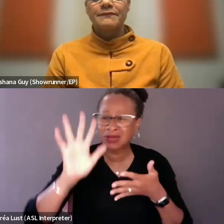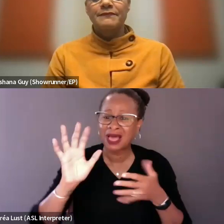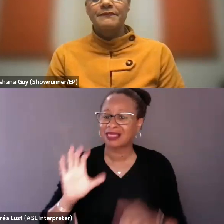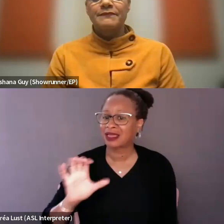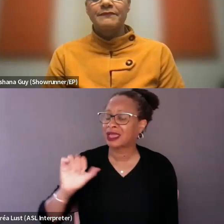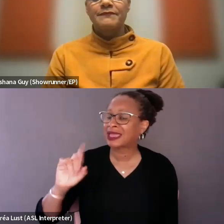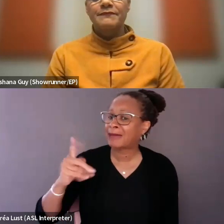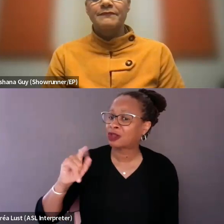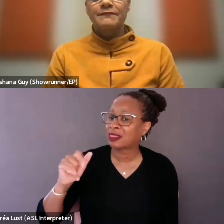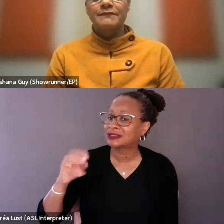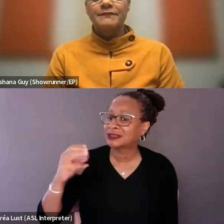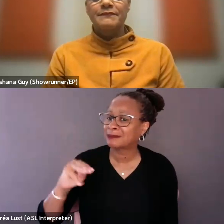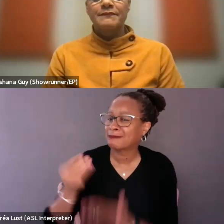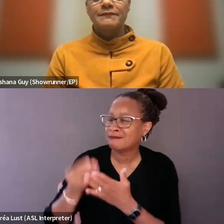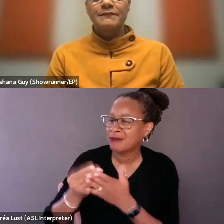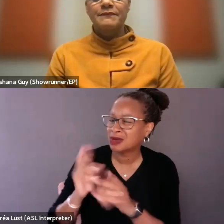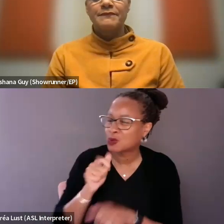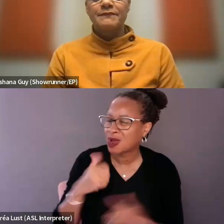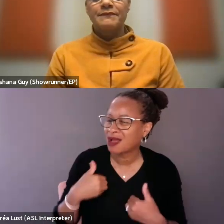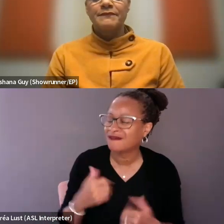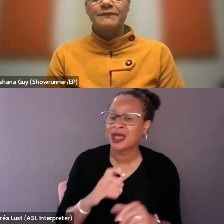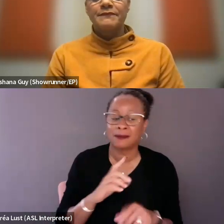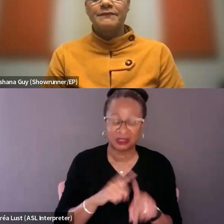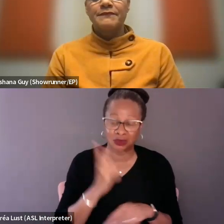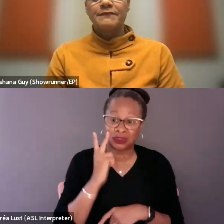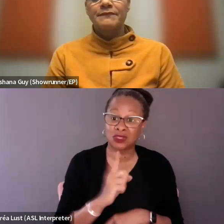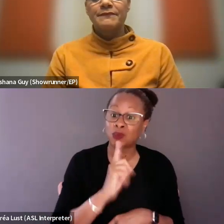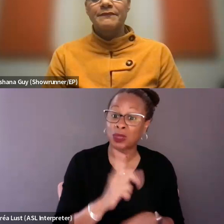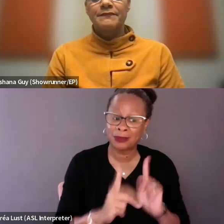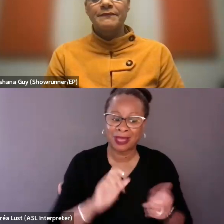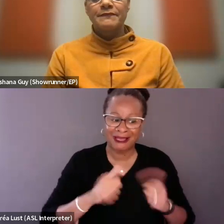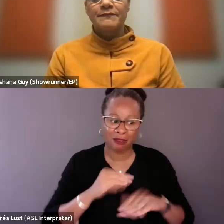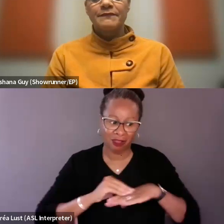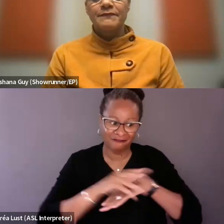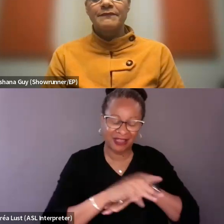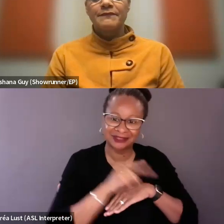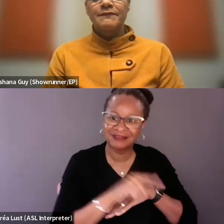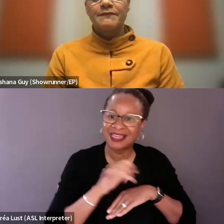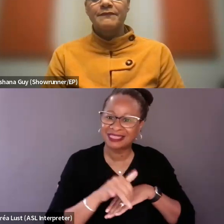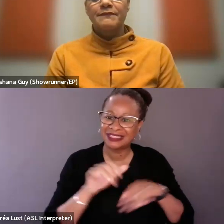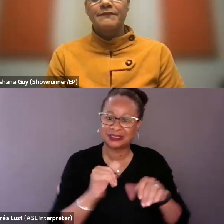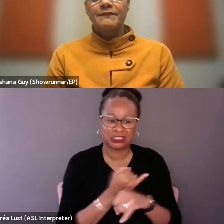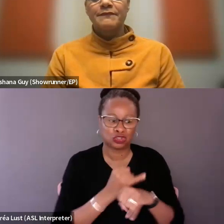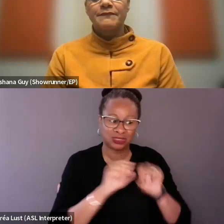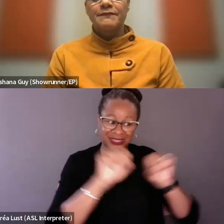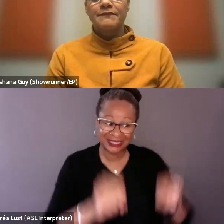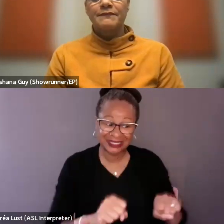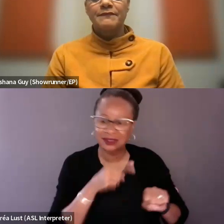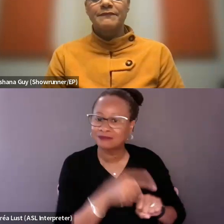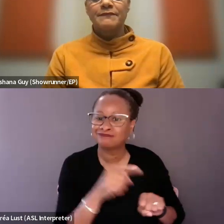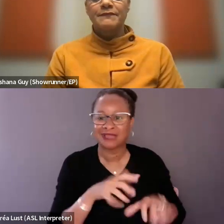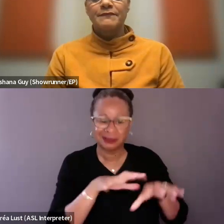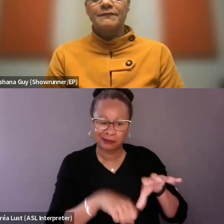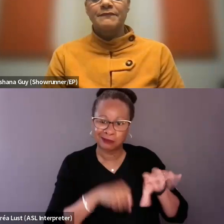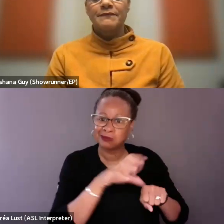capitalism, but then you're seeing the real human beings for whom these institutions are, you know, taking